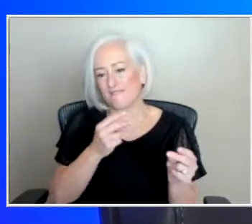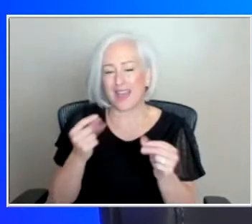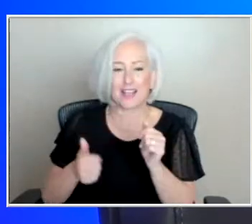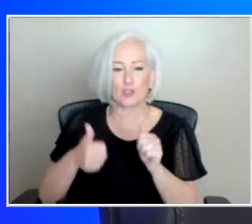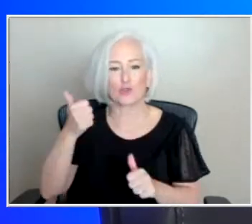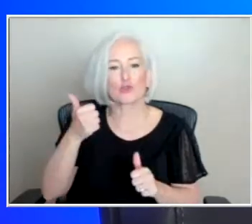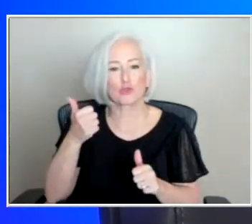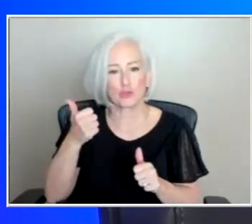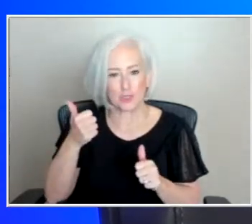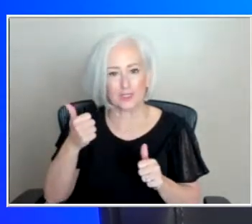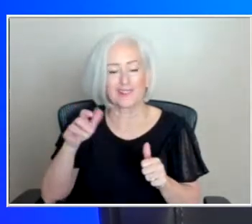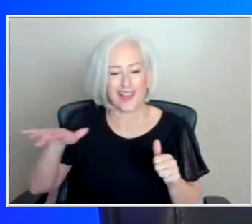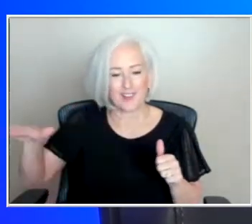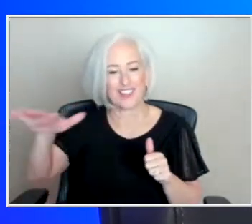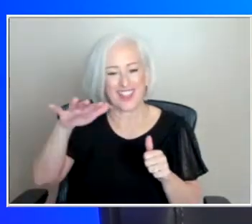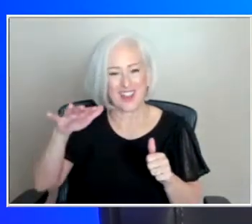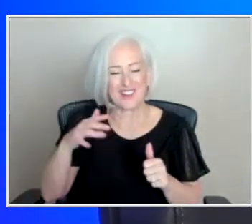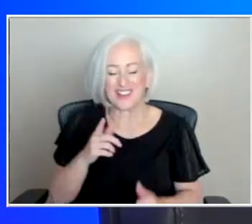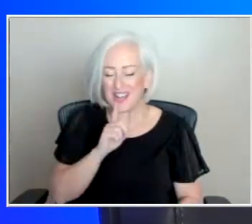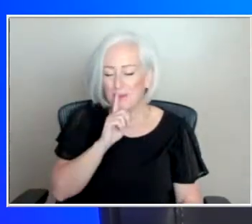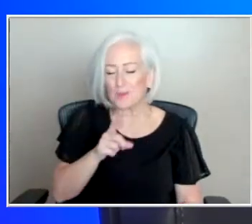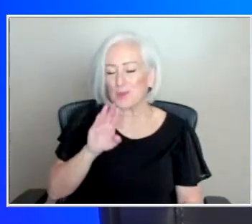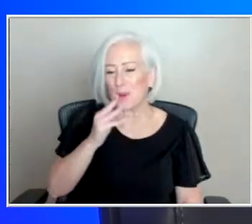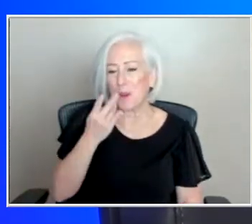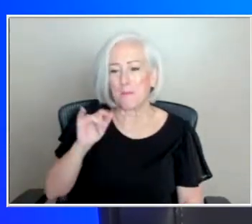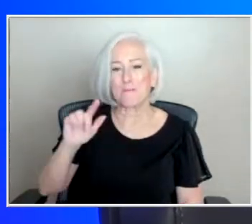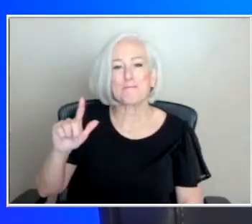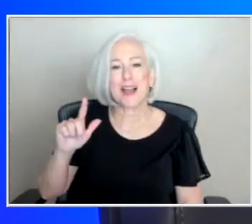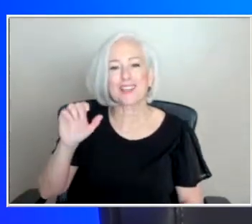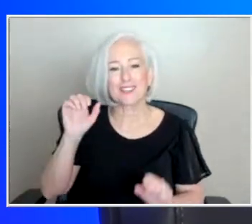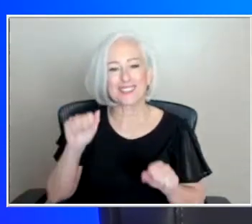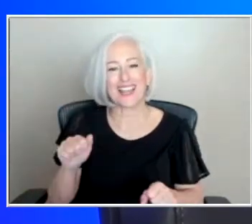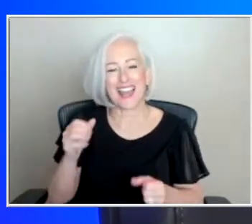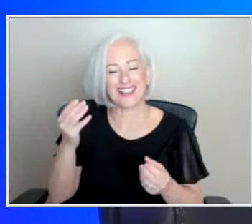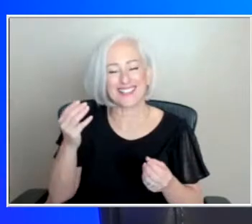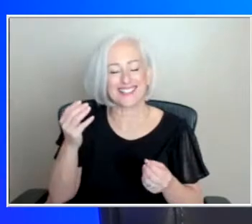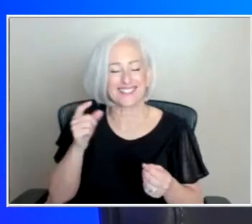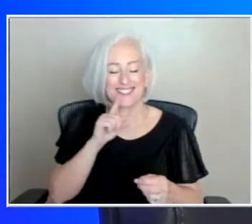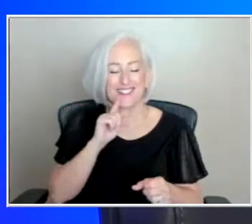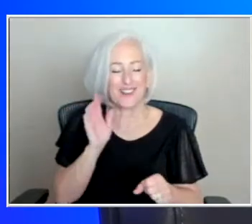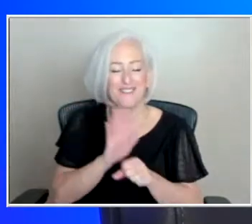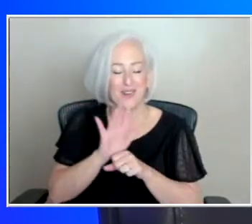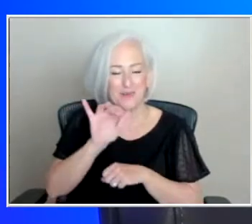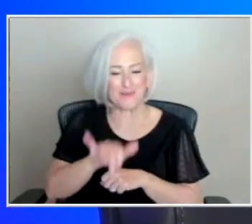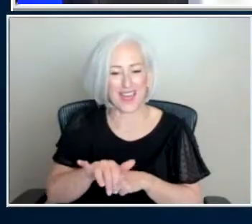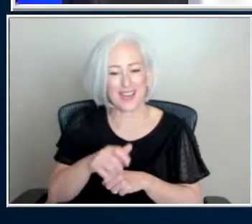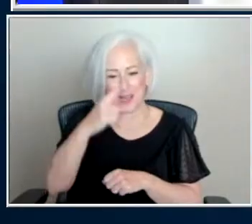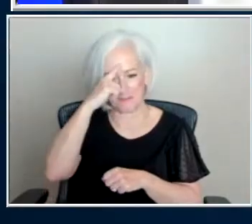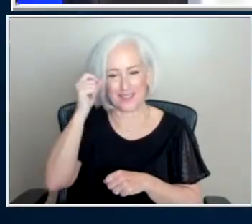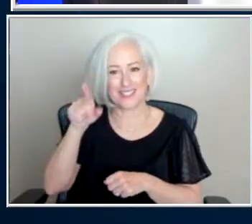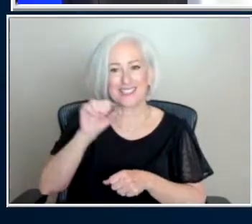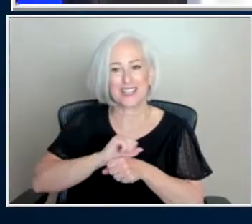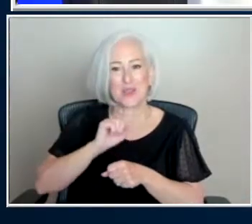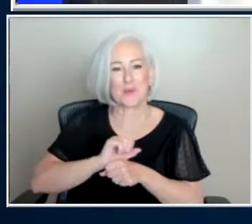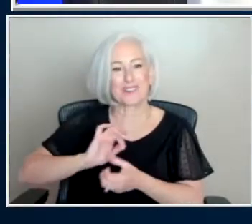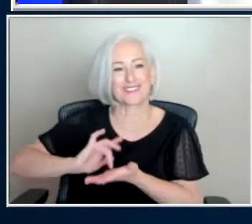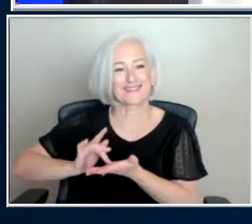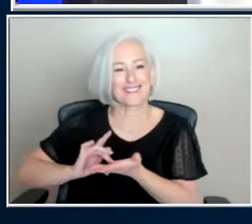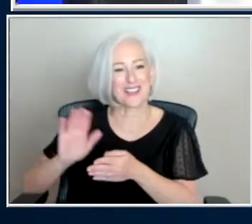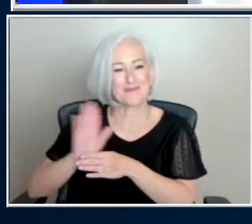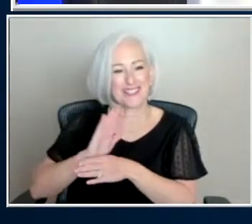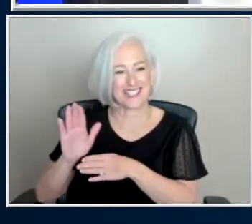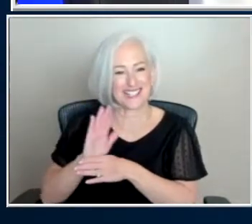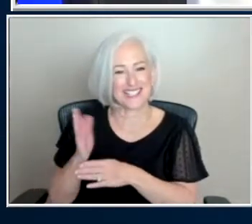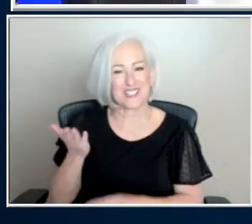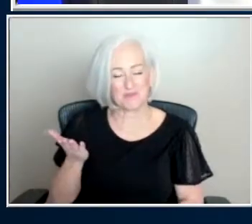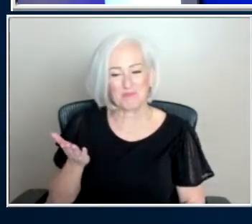Michael can probably attest to that, him being in a pharmaceutical company before. Yeah,